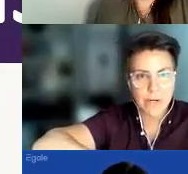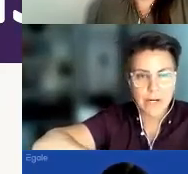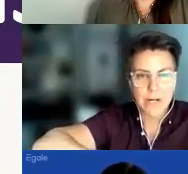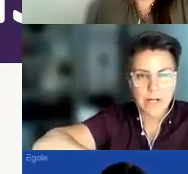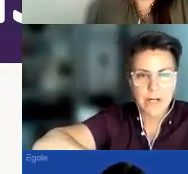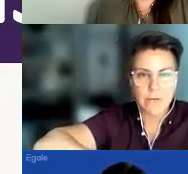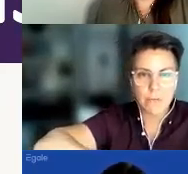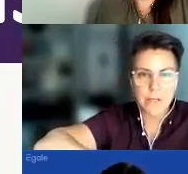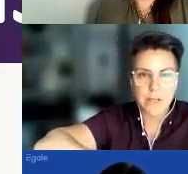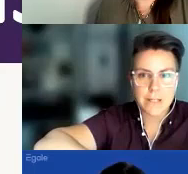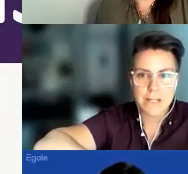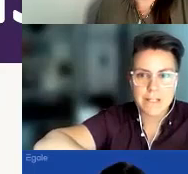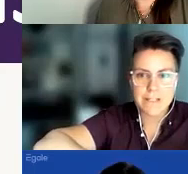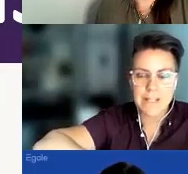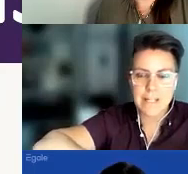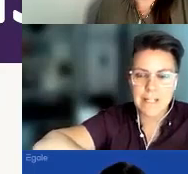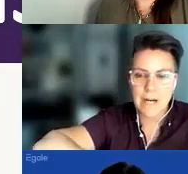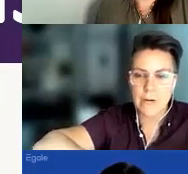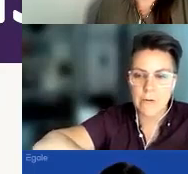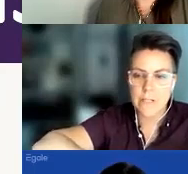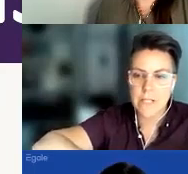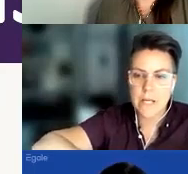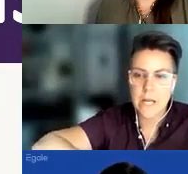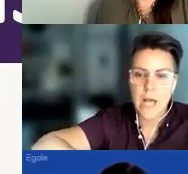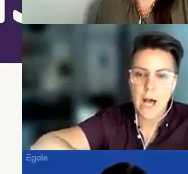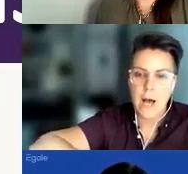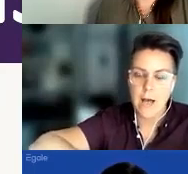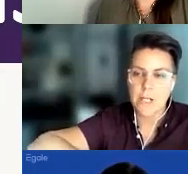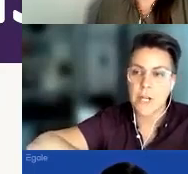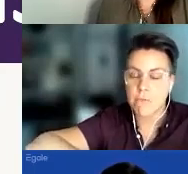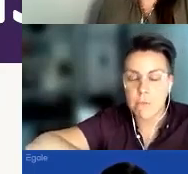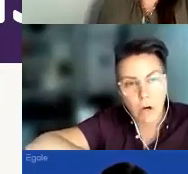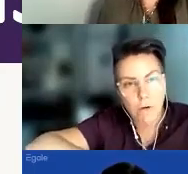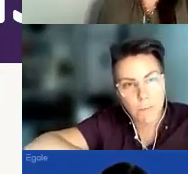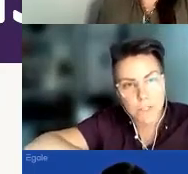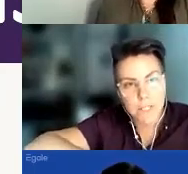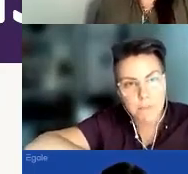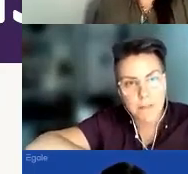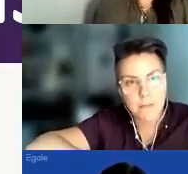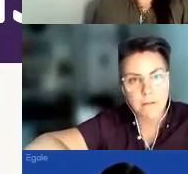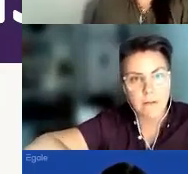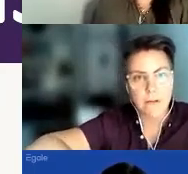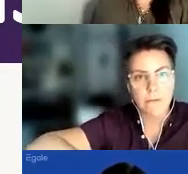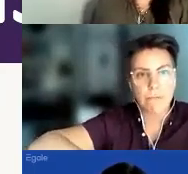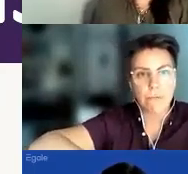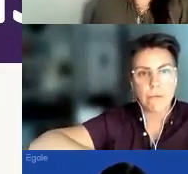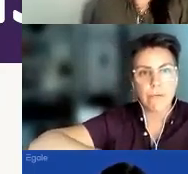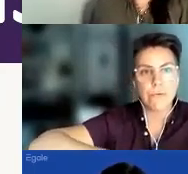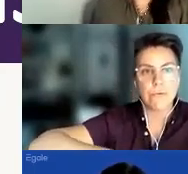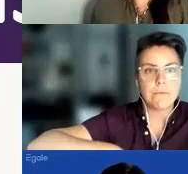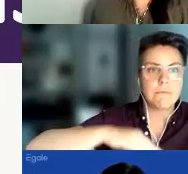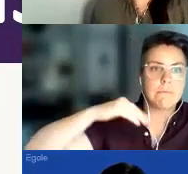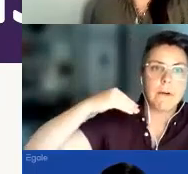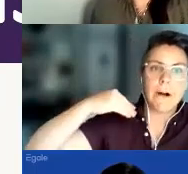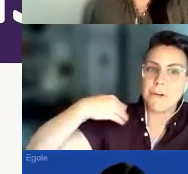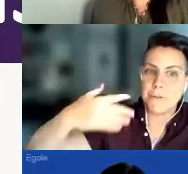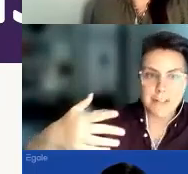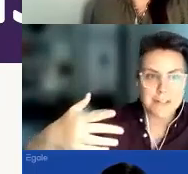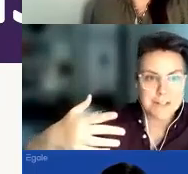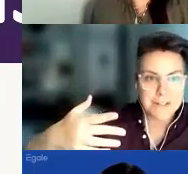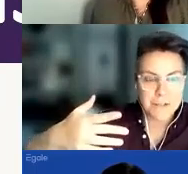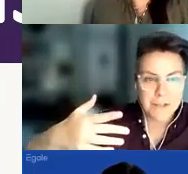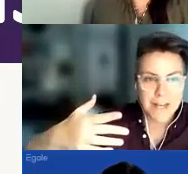approach where we sent out a general call for participants kind of through